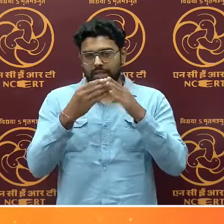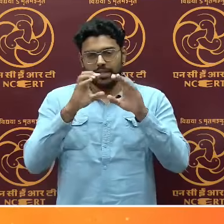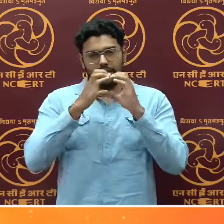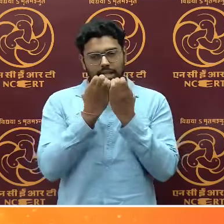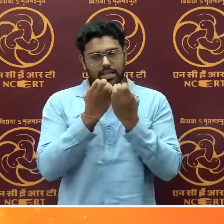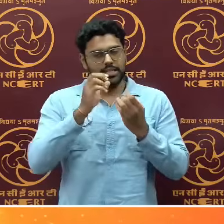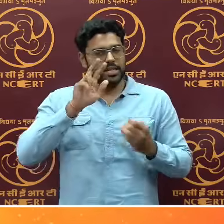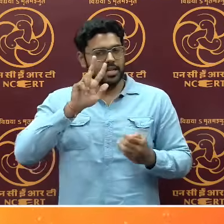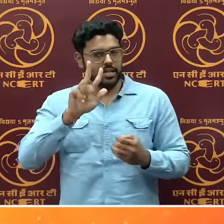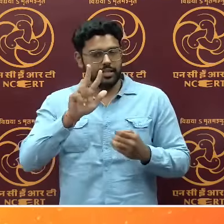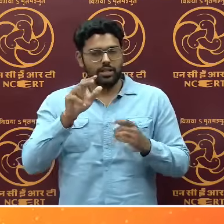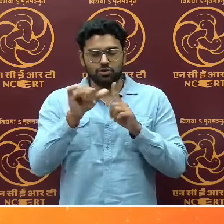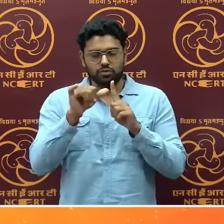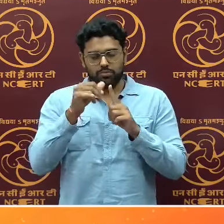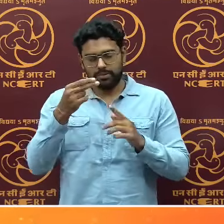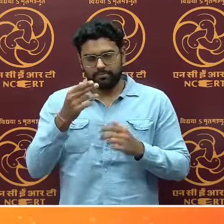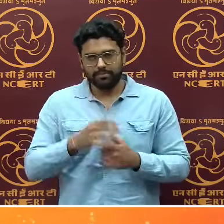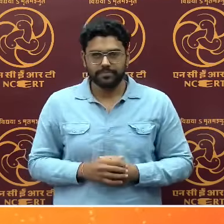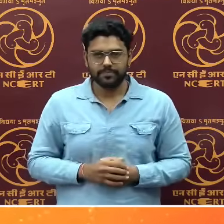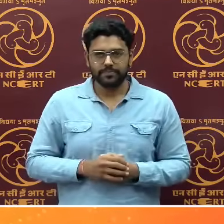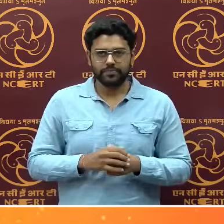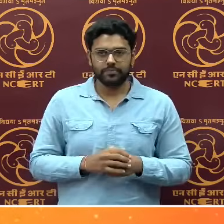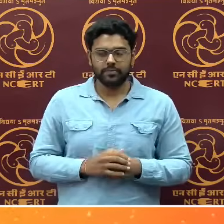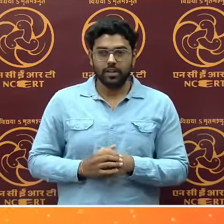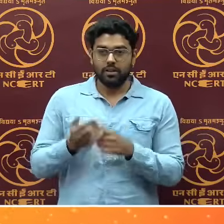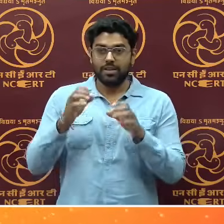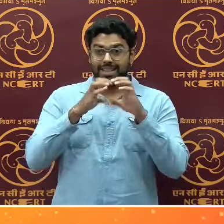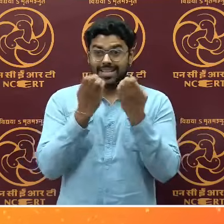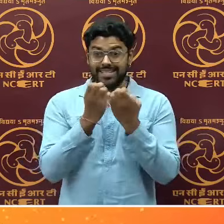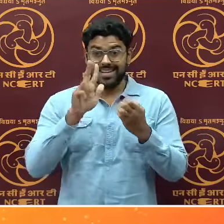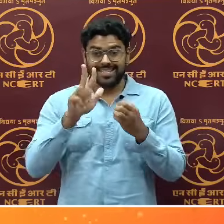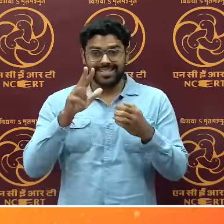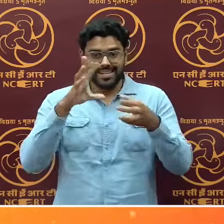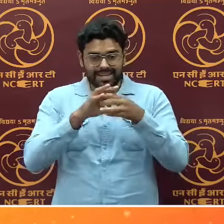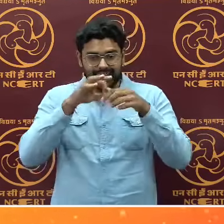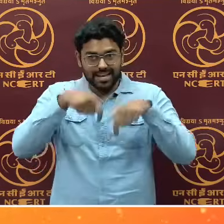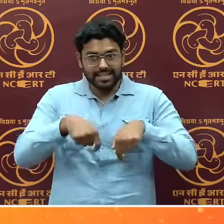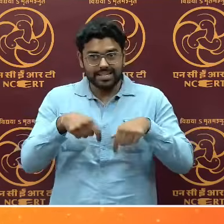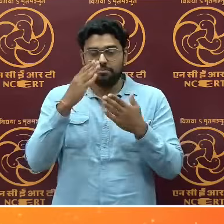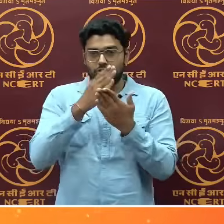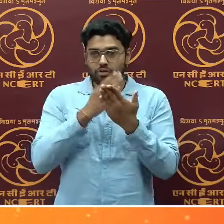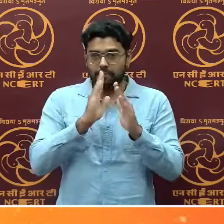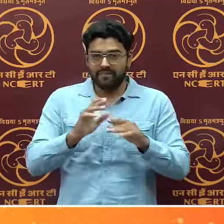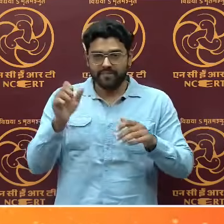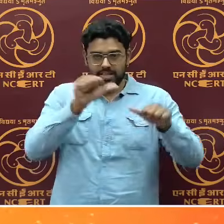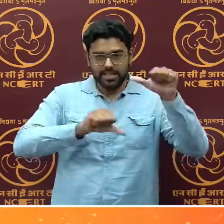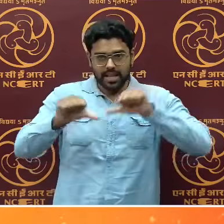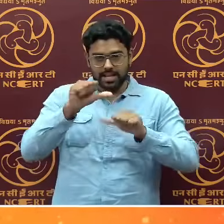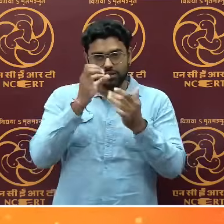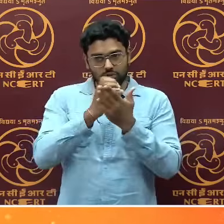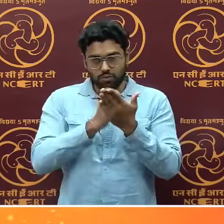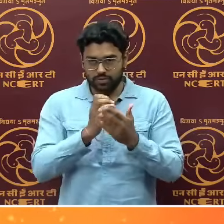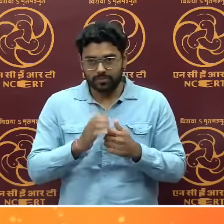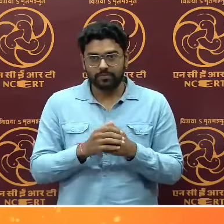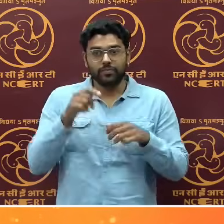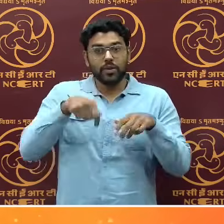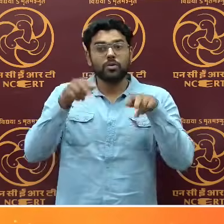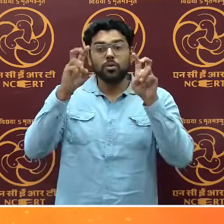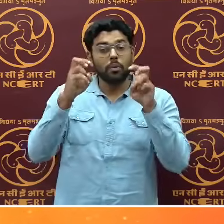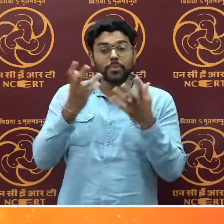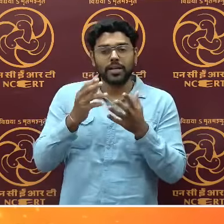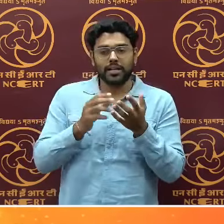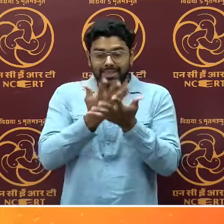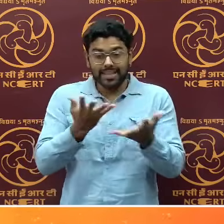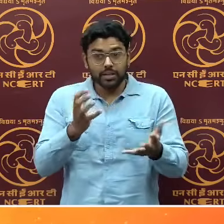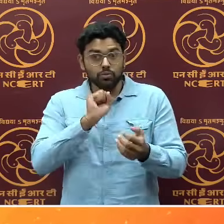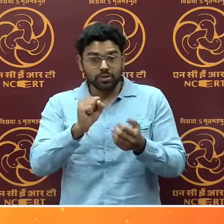class 8 YouTube channel. For class 8 students, we are going to learn in today's session science subject as a subject, and topic is nature